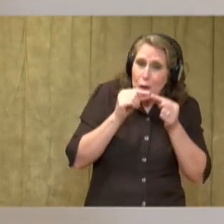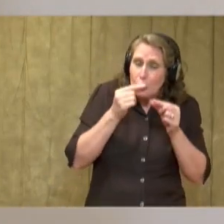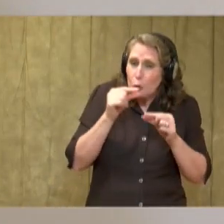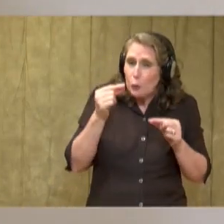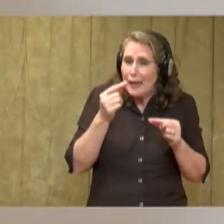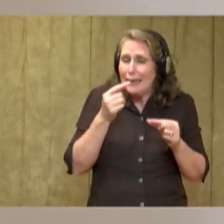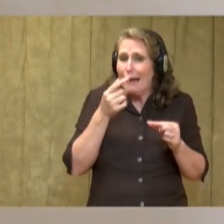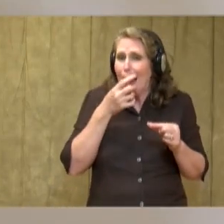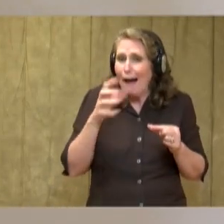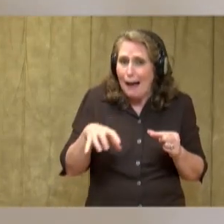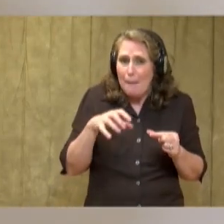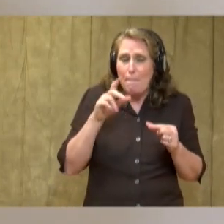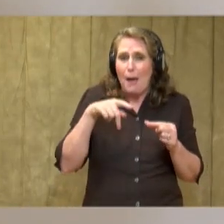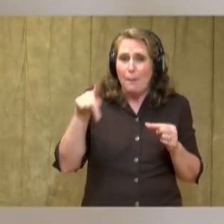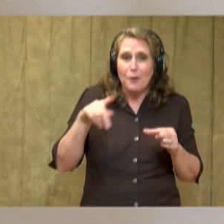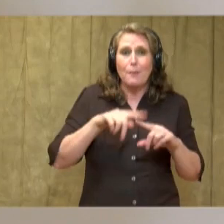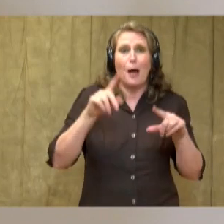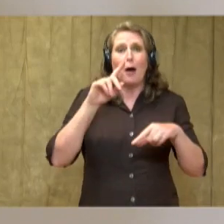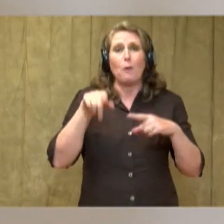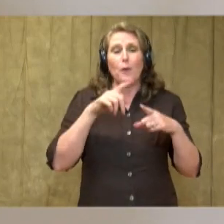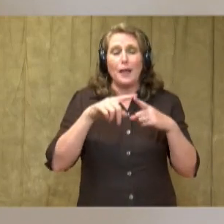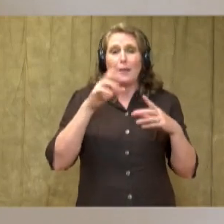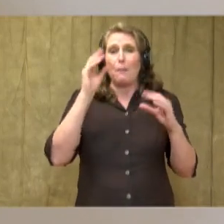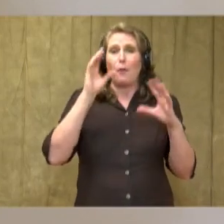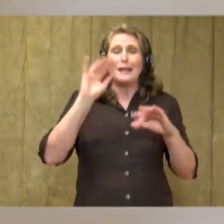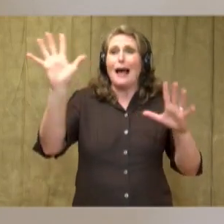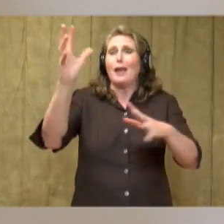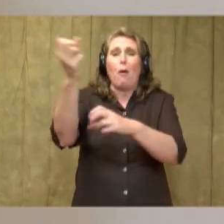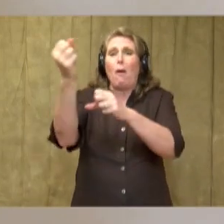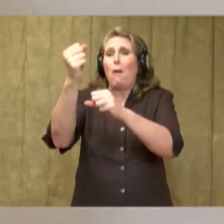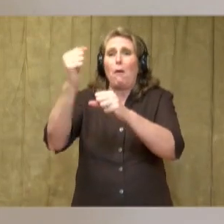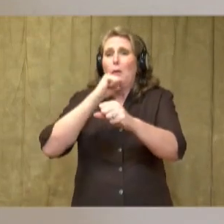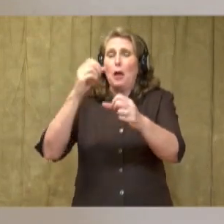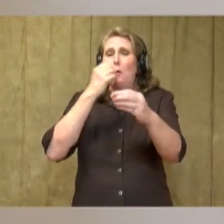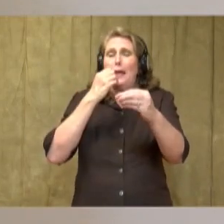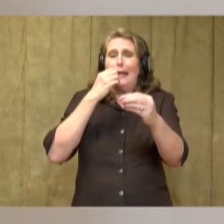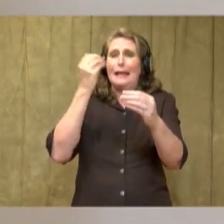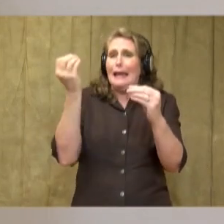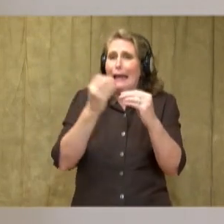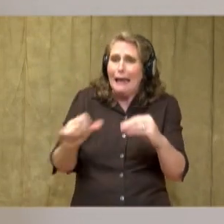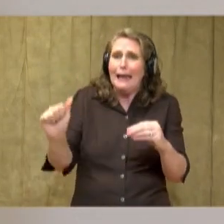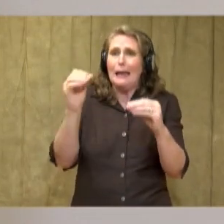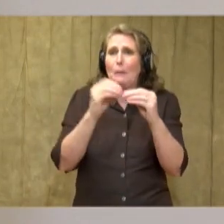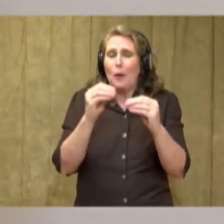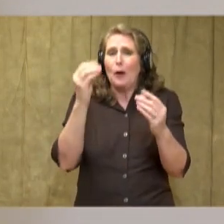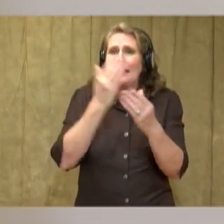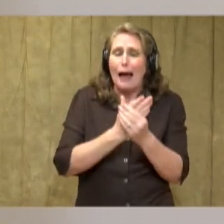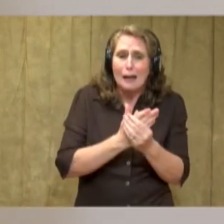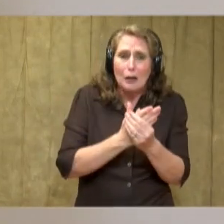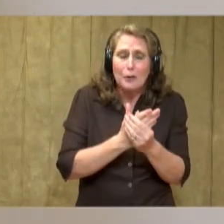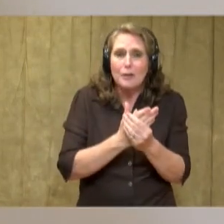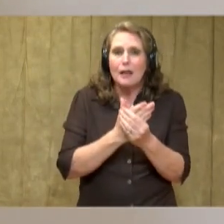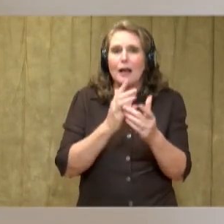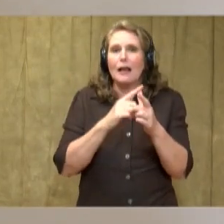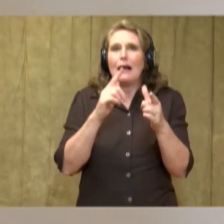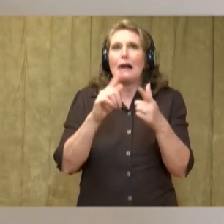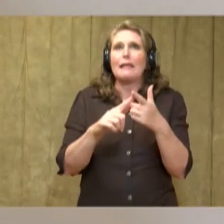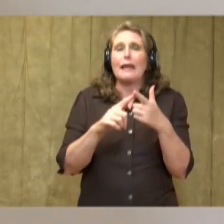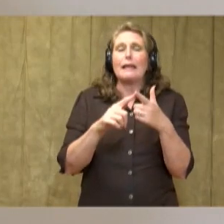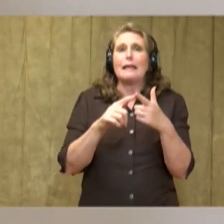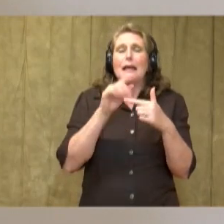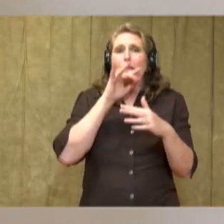jalapeno peppers. But what happened when the little boy was like, wait a minute? Yes, they burned